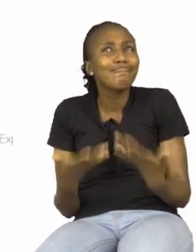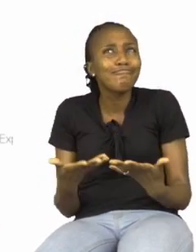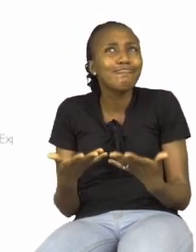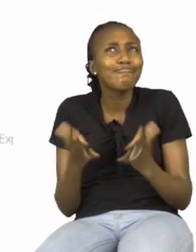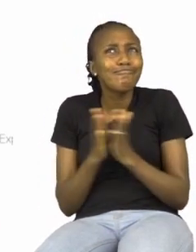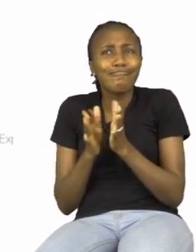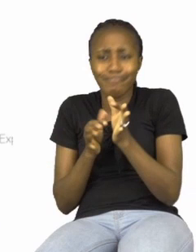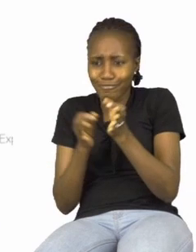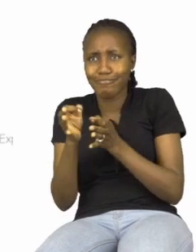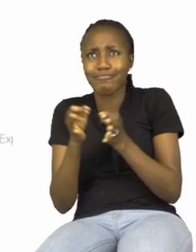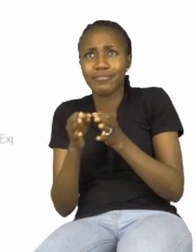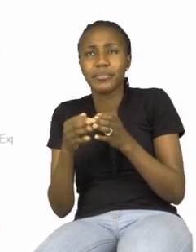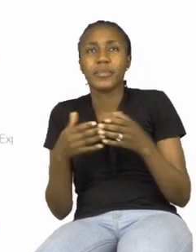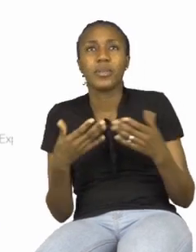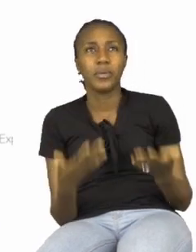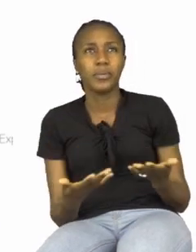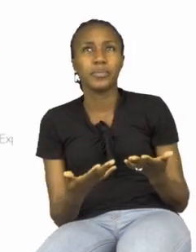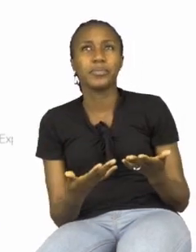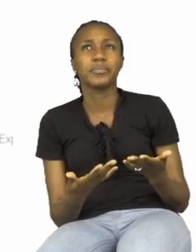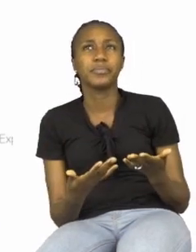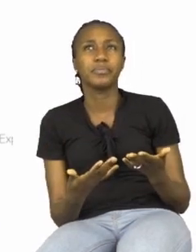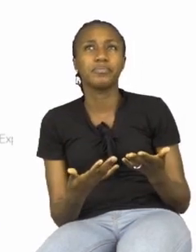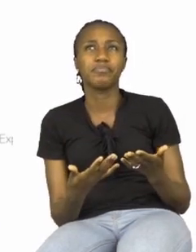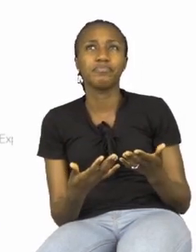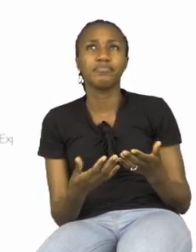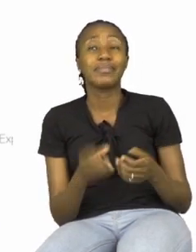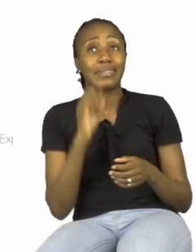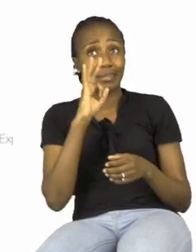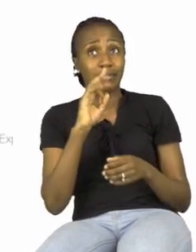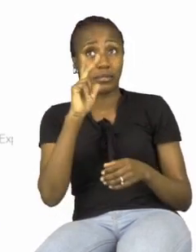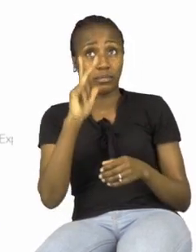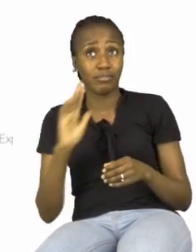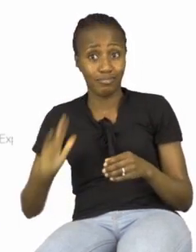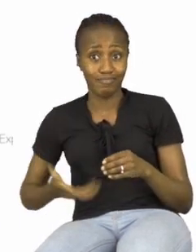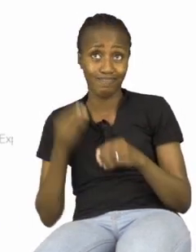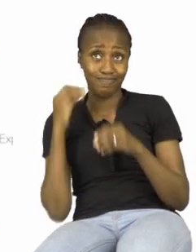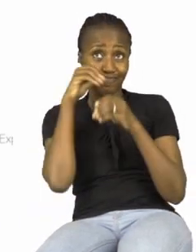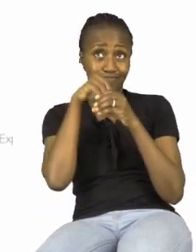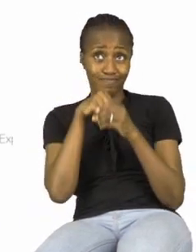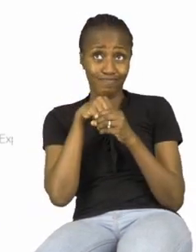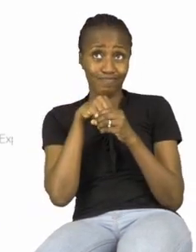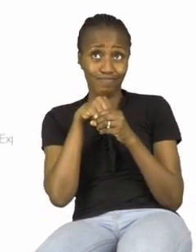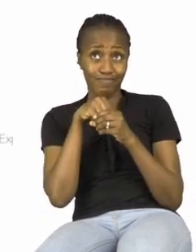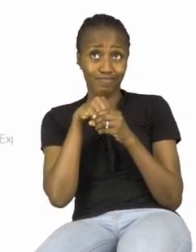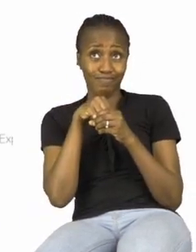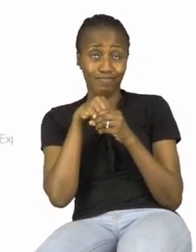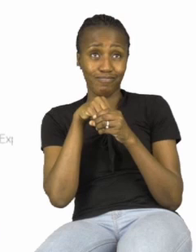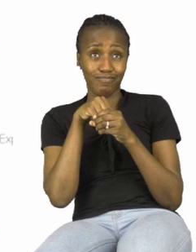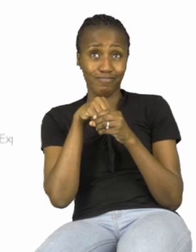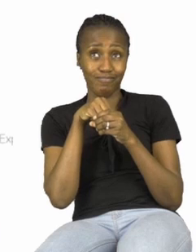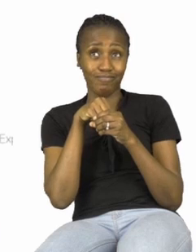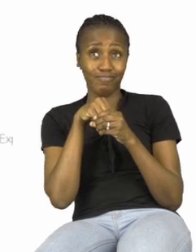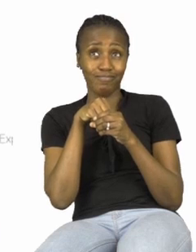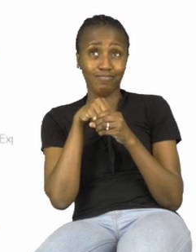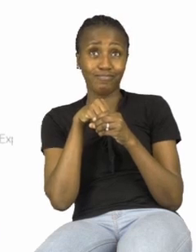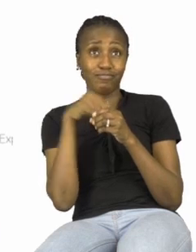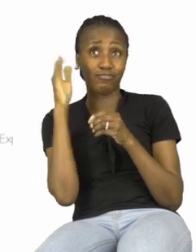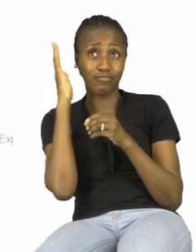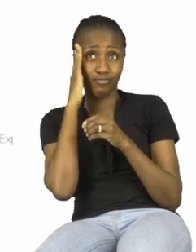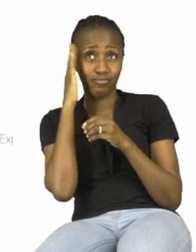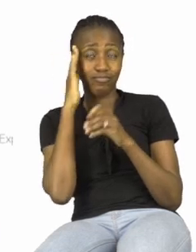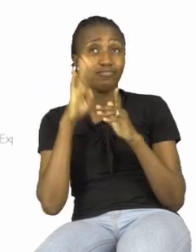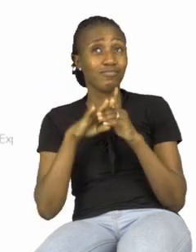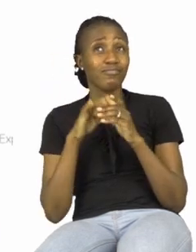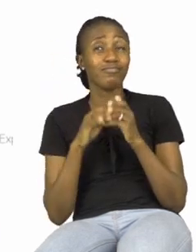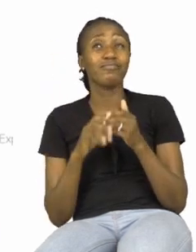them for me? Yeah. So I think if anybody wants to get into my mind or into the heart of what the NHU or hockey is